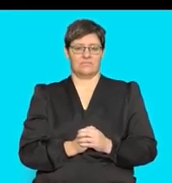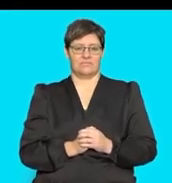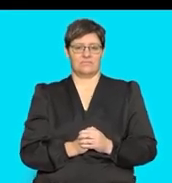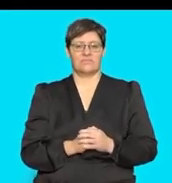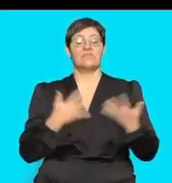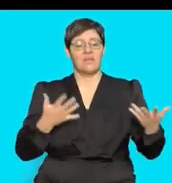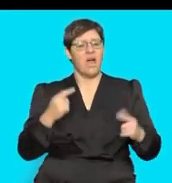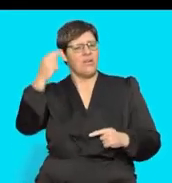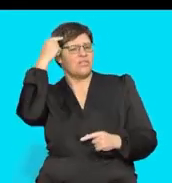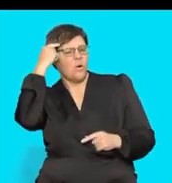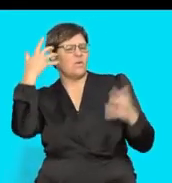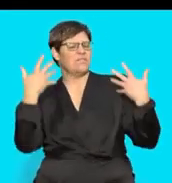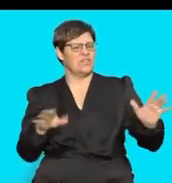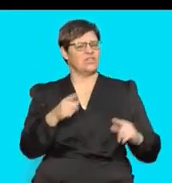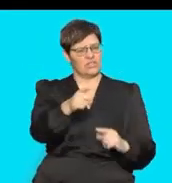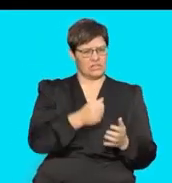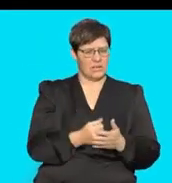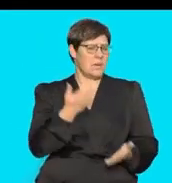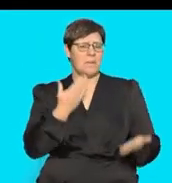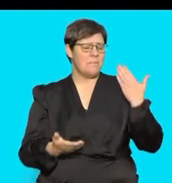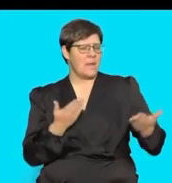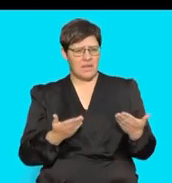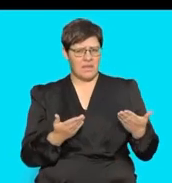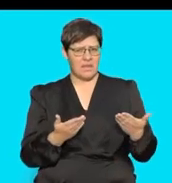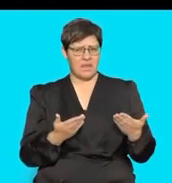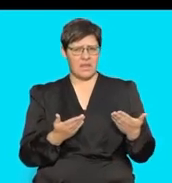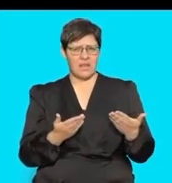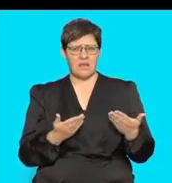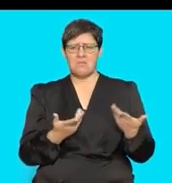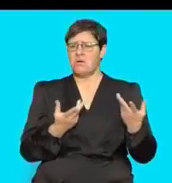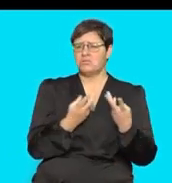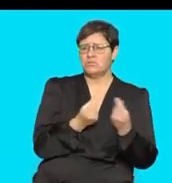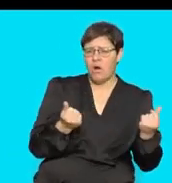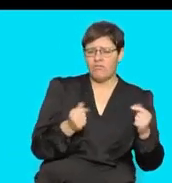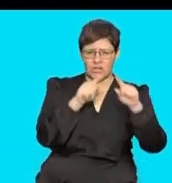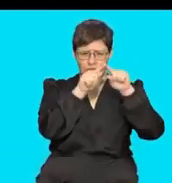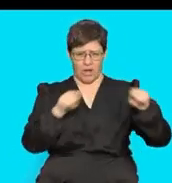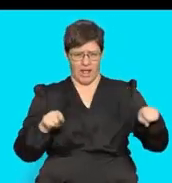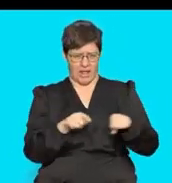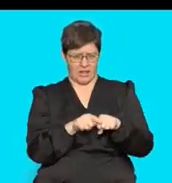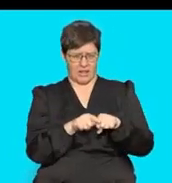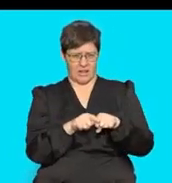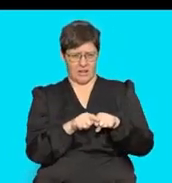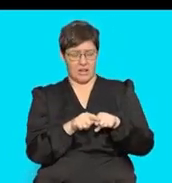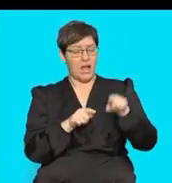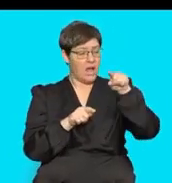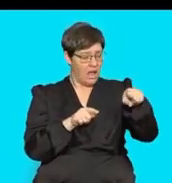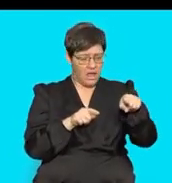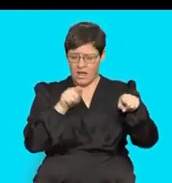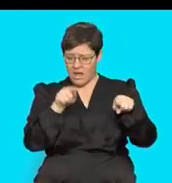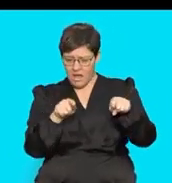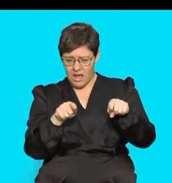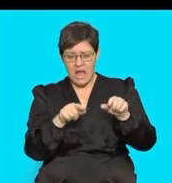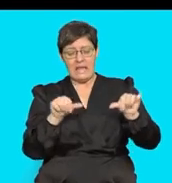Have you ever thought about if it's possible to solve a triangle and get two different sizes for the same